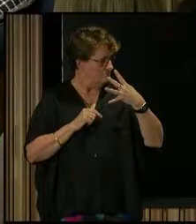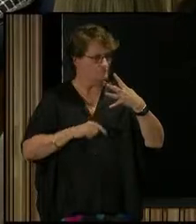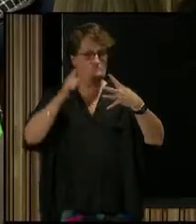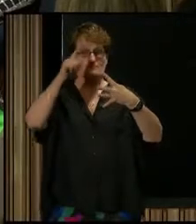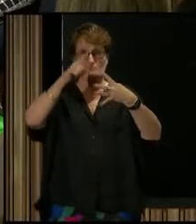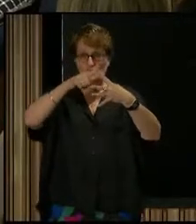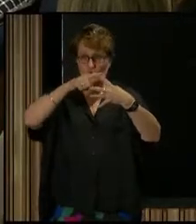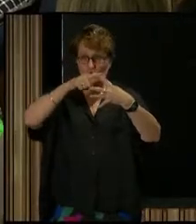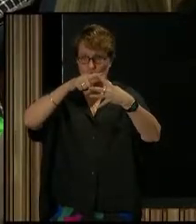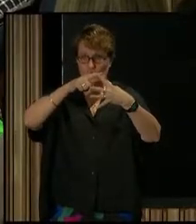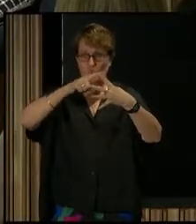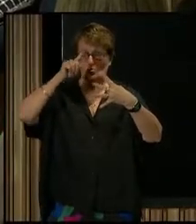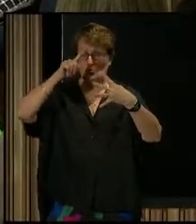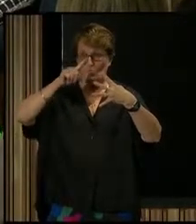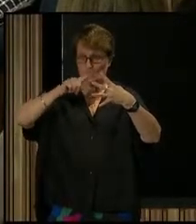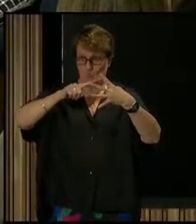ooh, try.